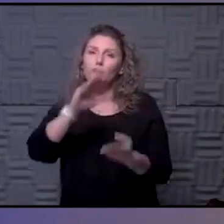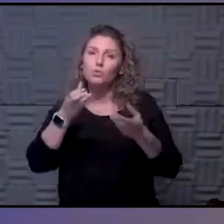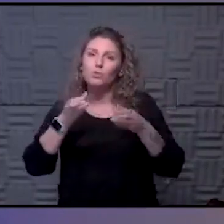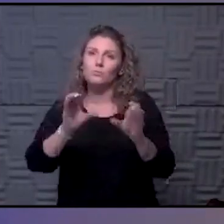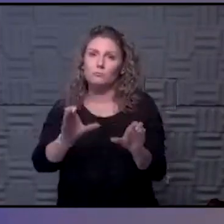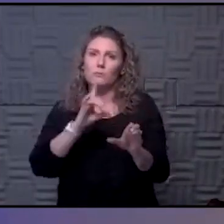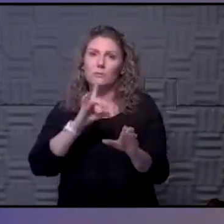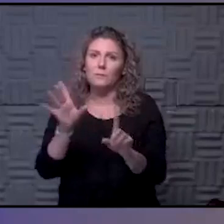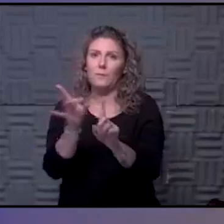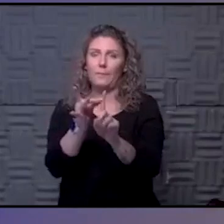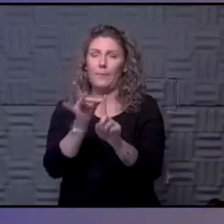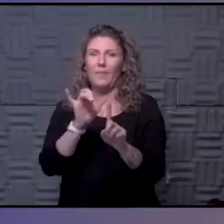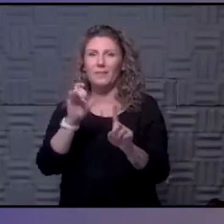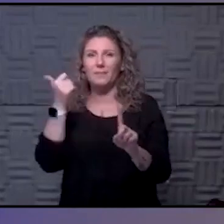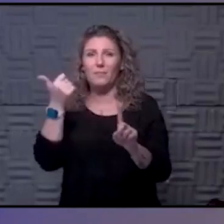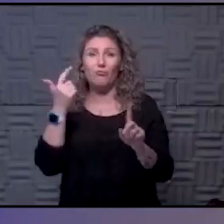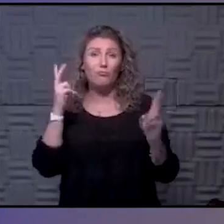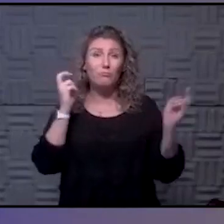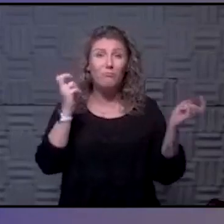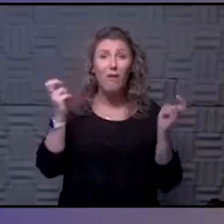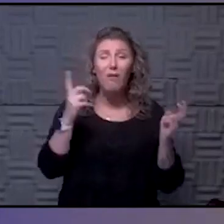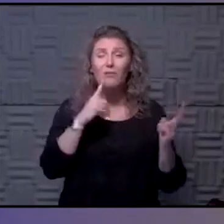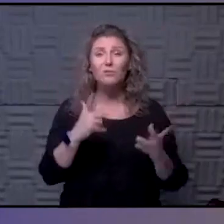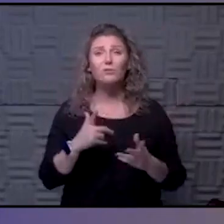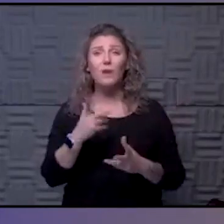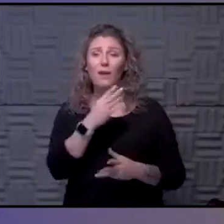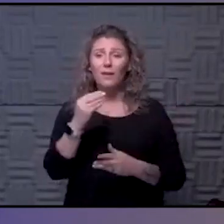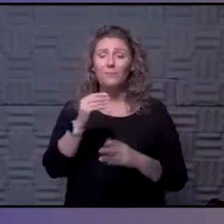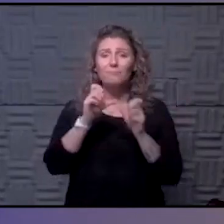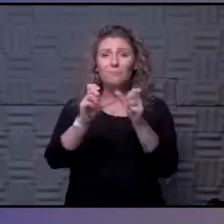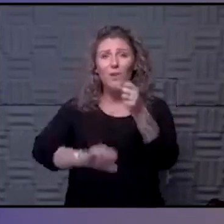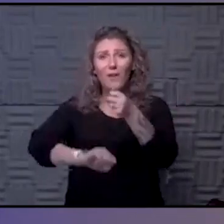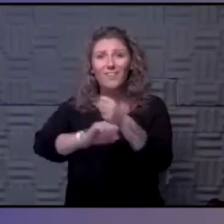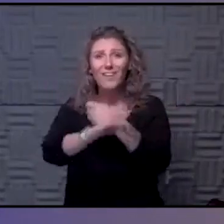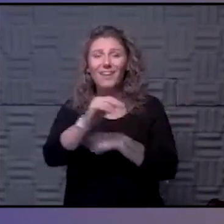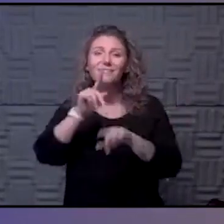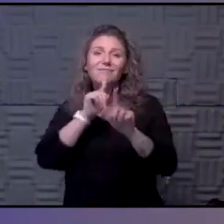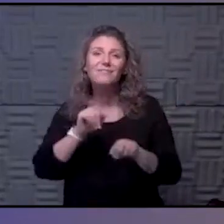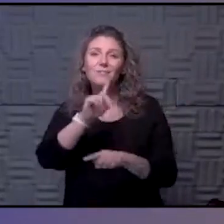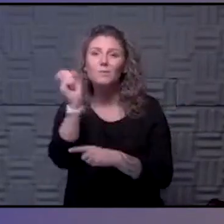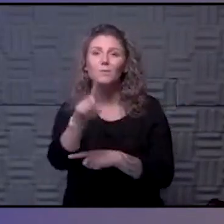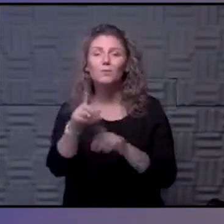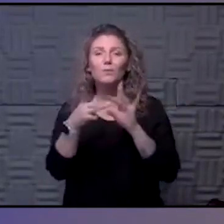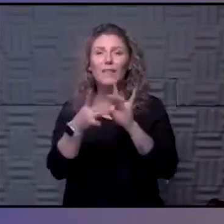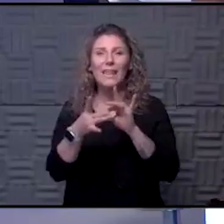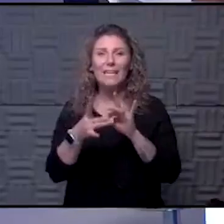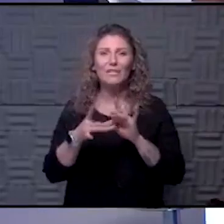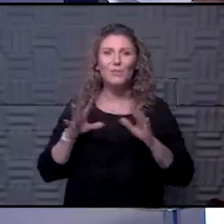big issue there. And we'll continue to advocate and certainly answer all those questions about hesitancy.